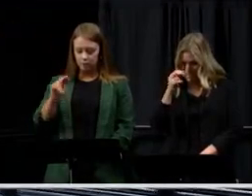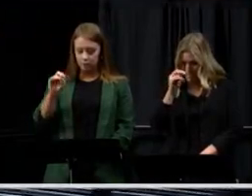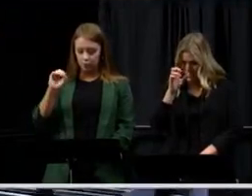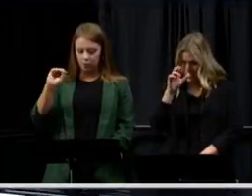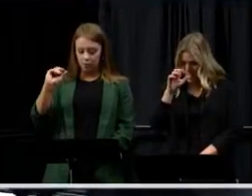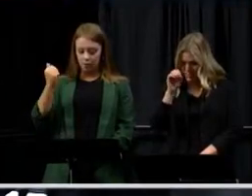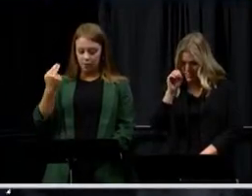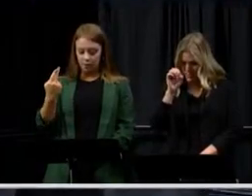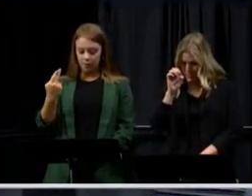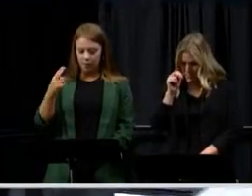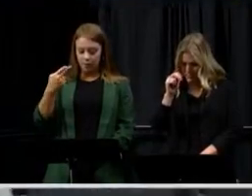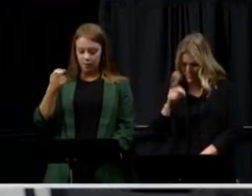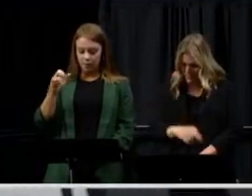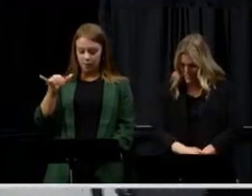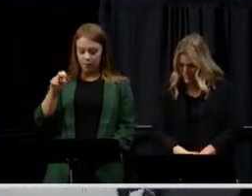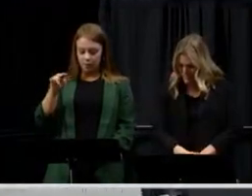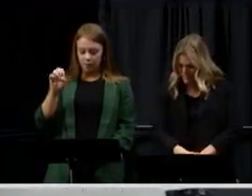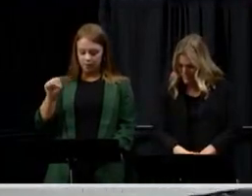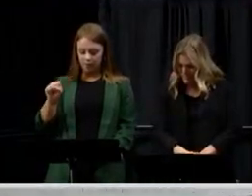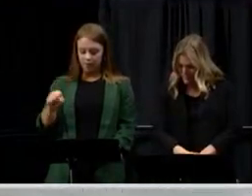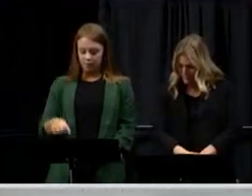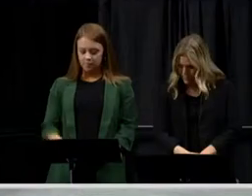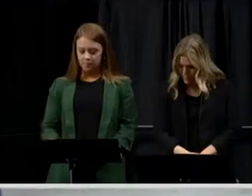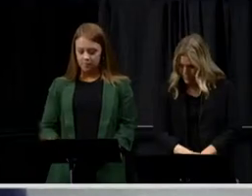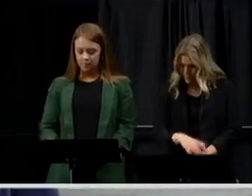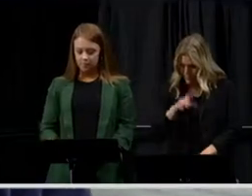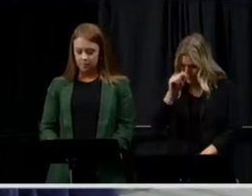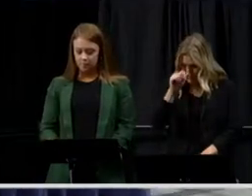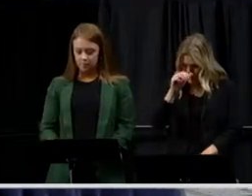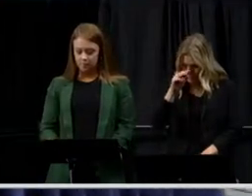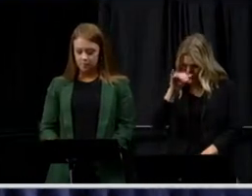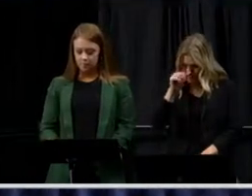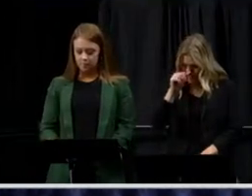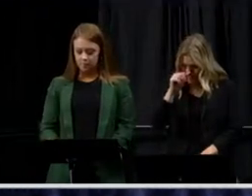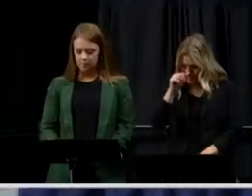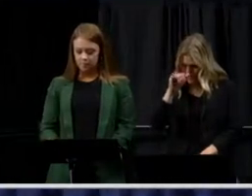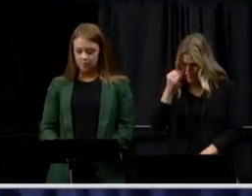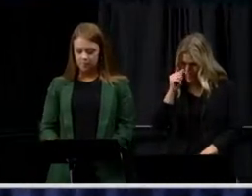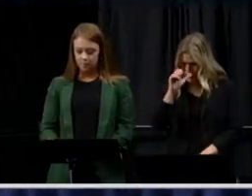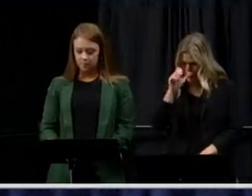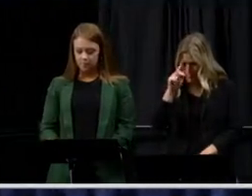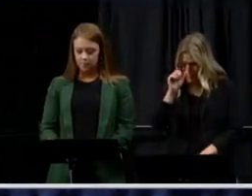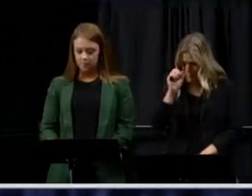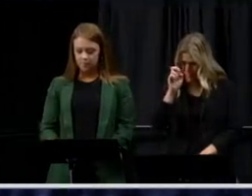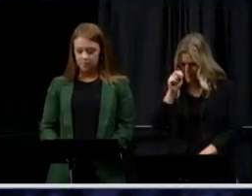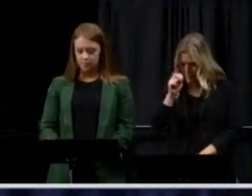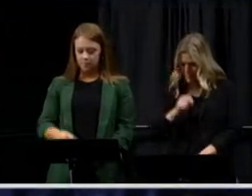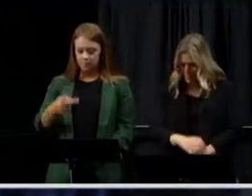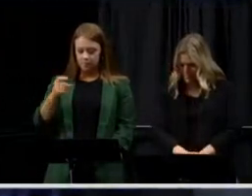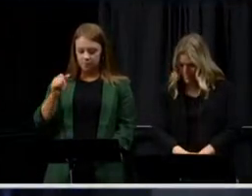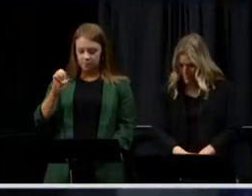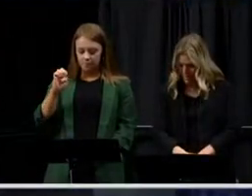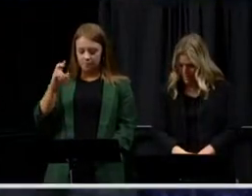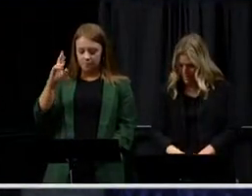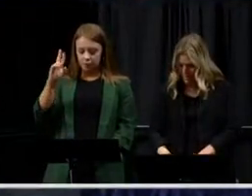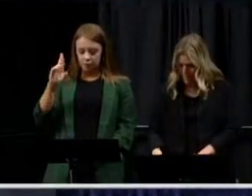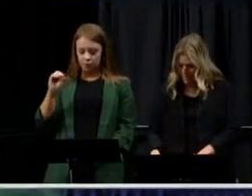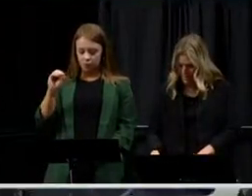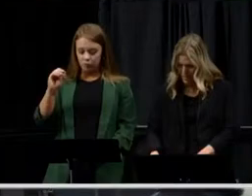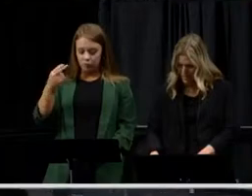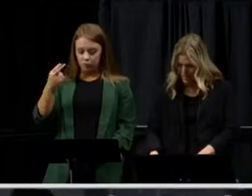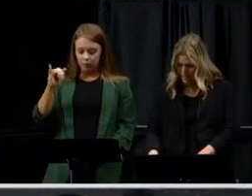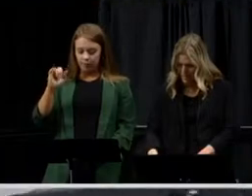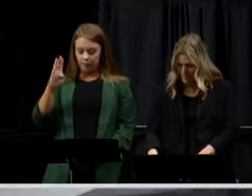Noah Gregory Haynes. Tamia Cache Jackson. Pedro Jair